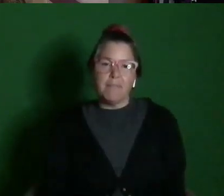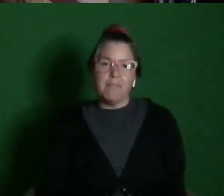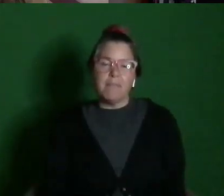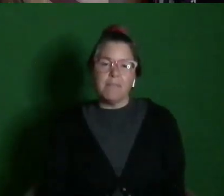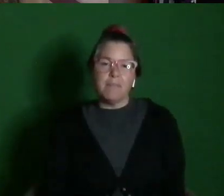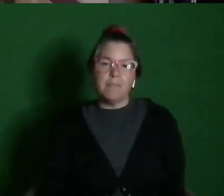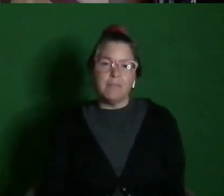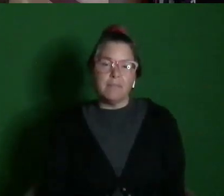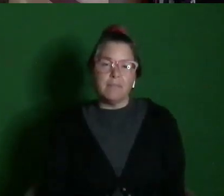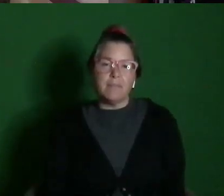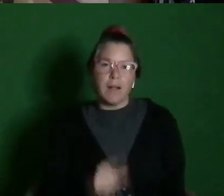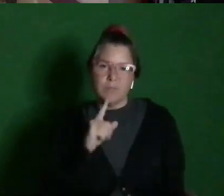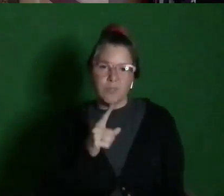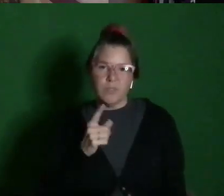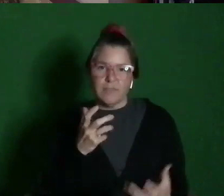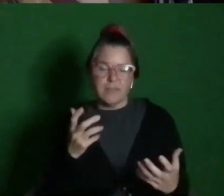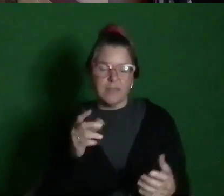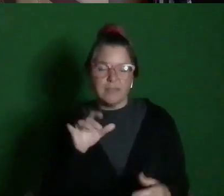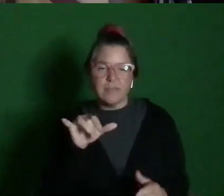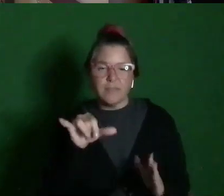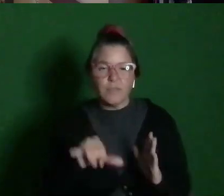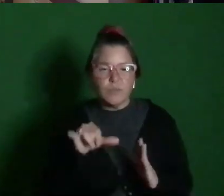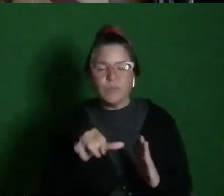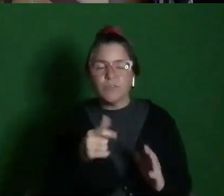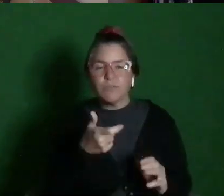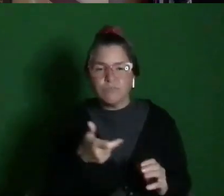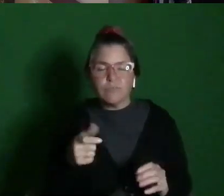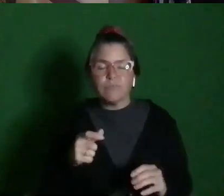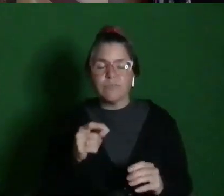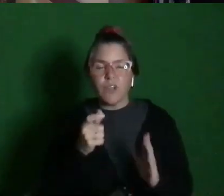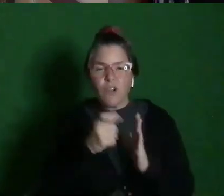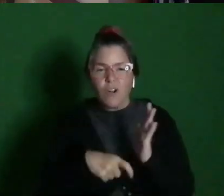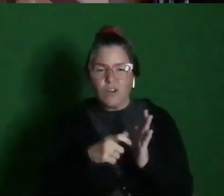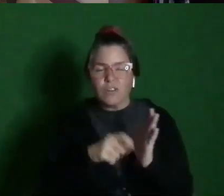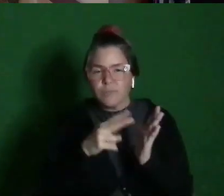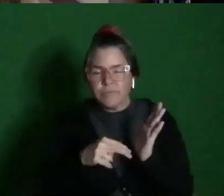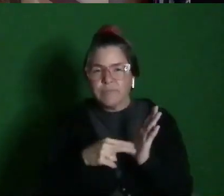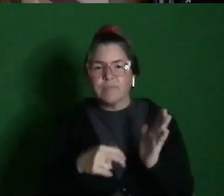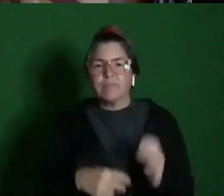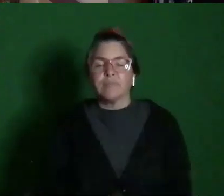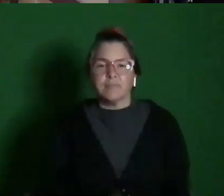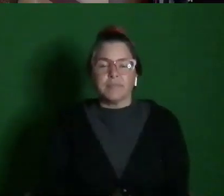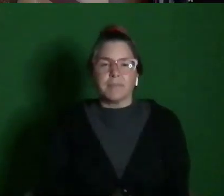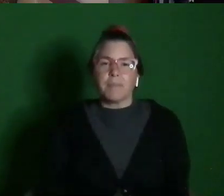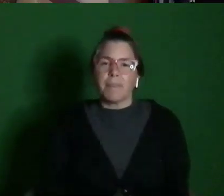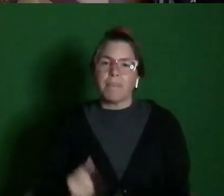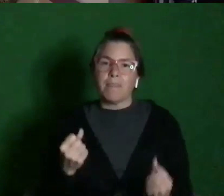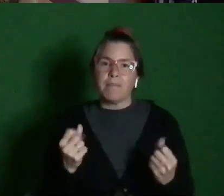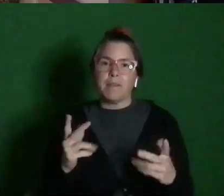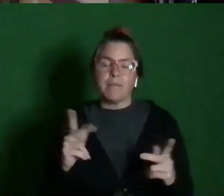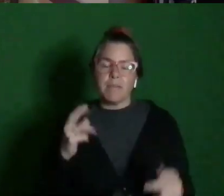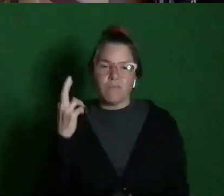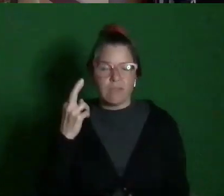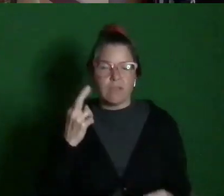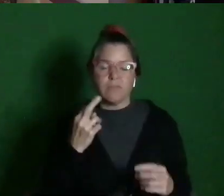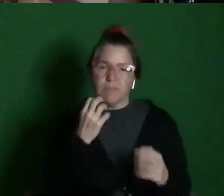I mean, I bet you there's tons of cool YouTube videos and cool articles about coral reefs, because a lot of people are realizing how important